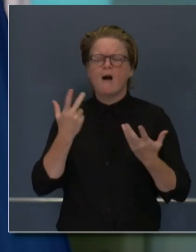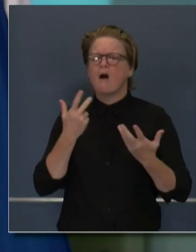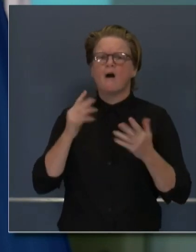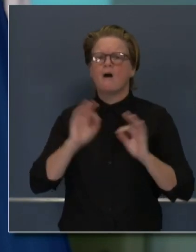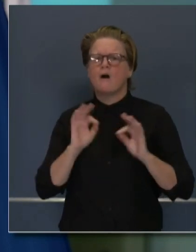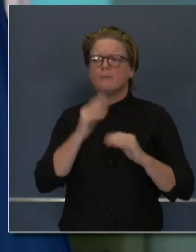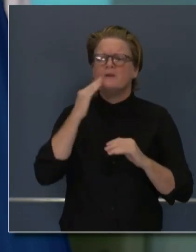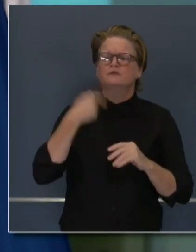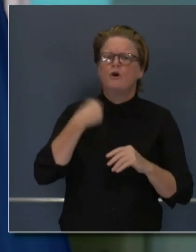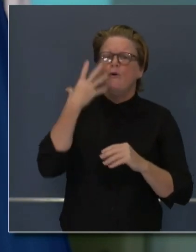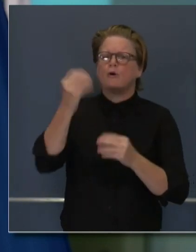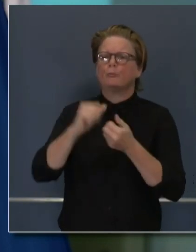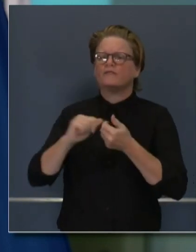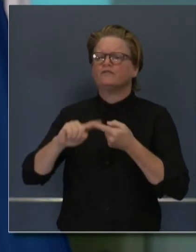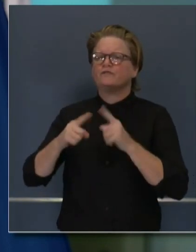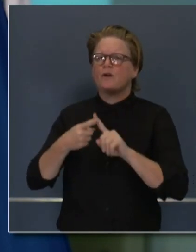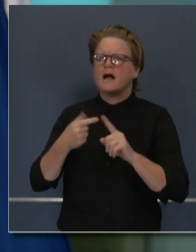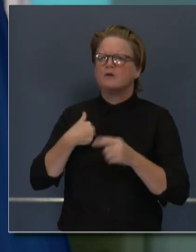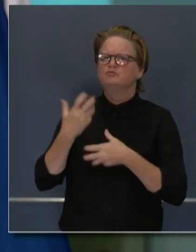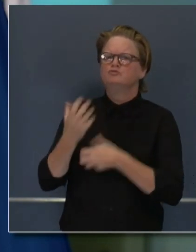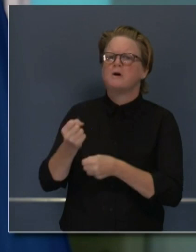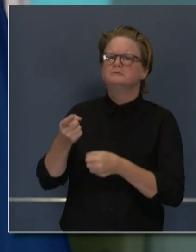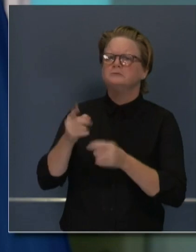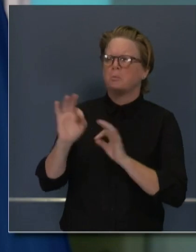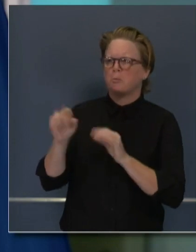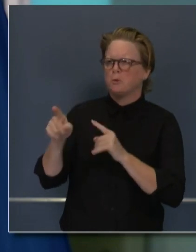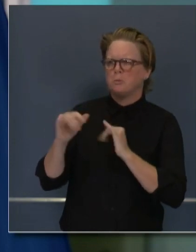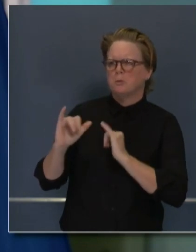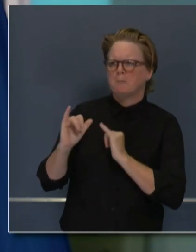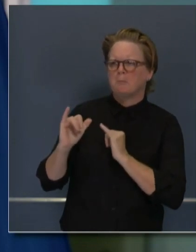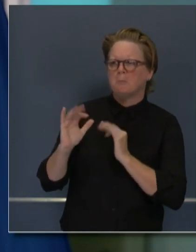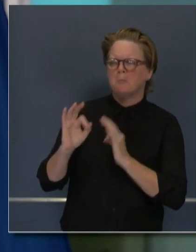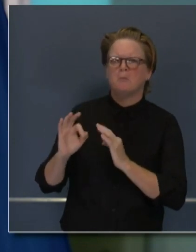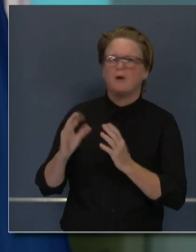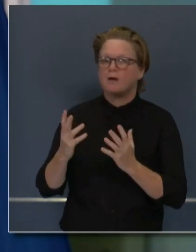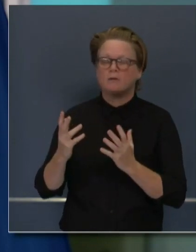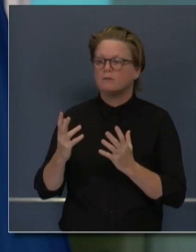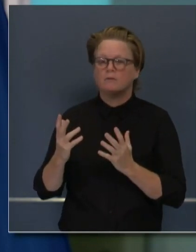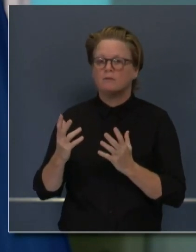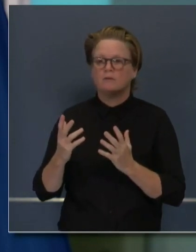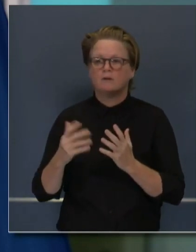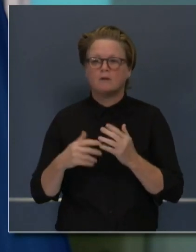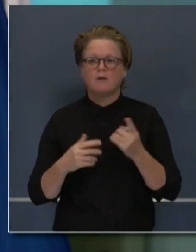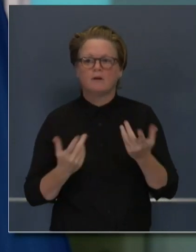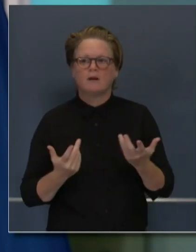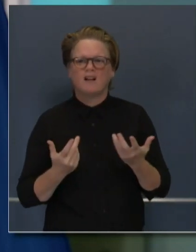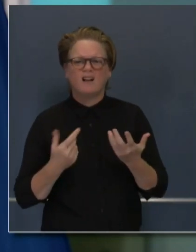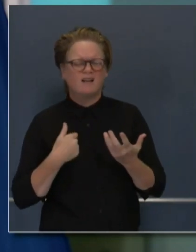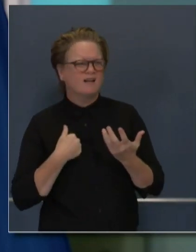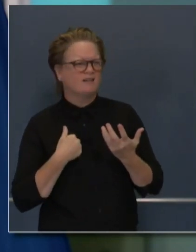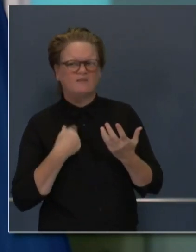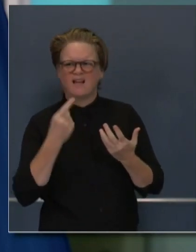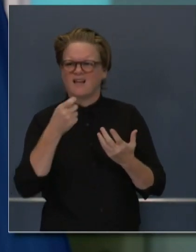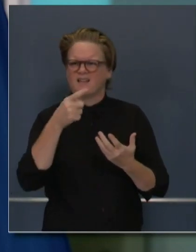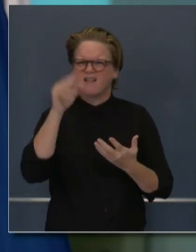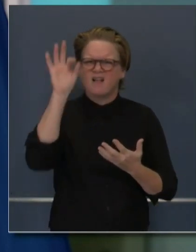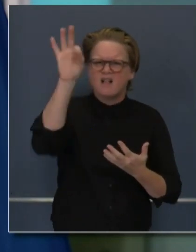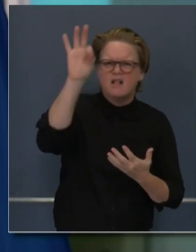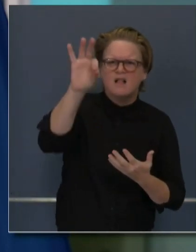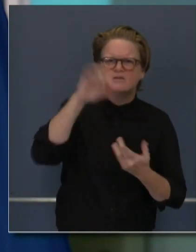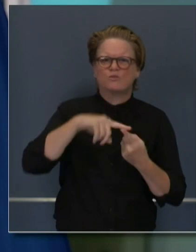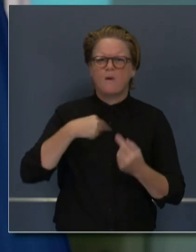do? Just rewind the tape, and what I said is that I was wrong. We have to do more and do better to model better behavior. But as it